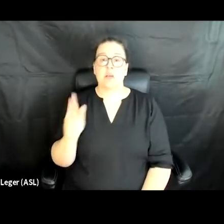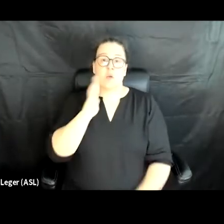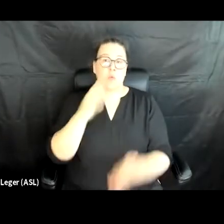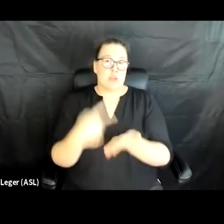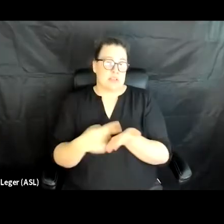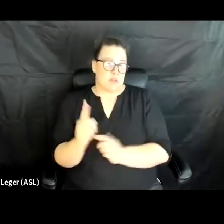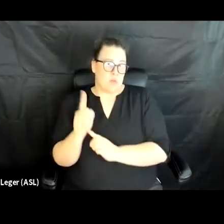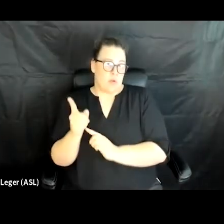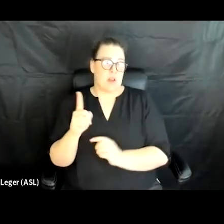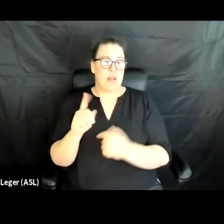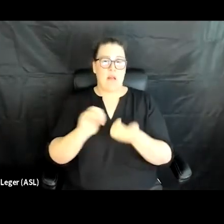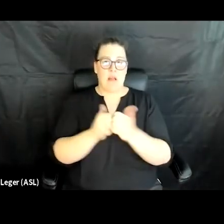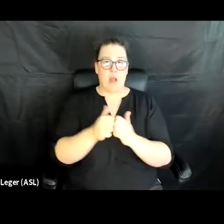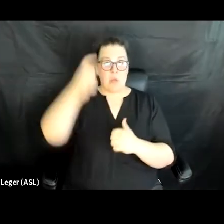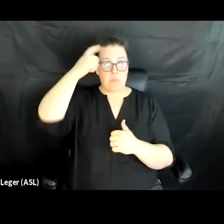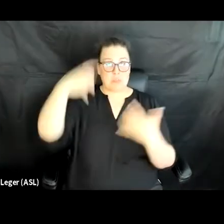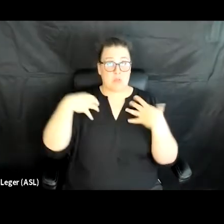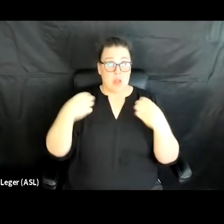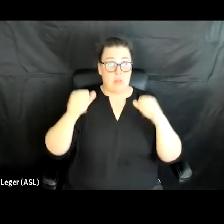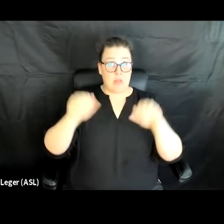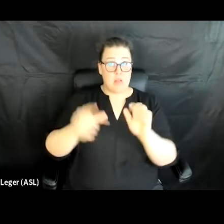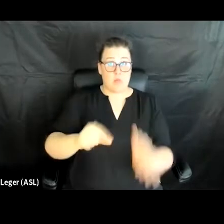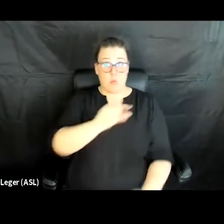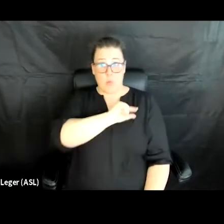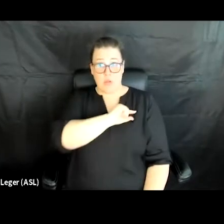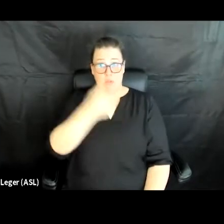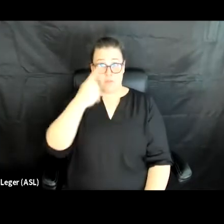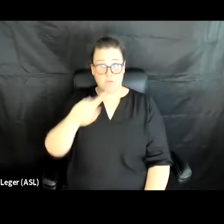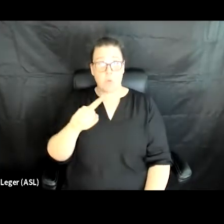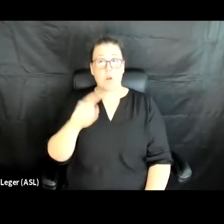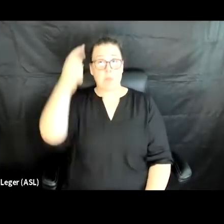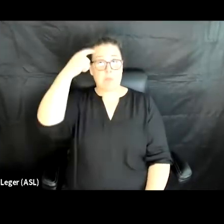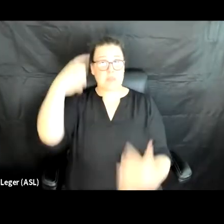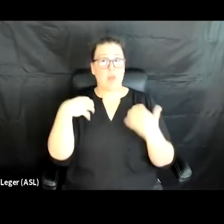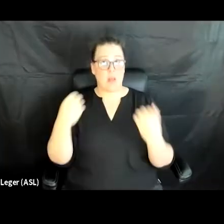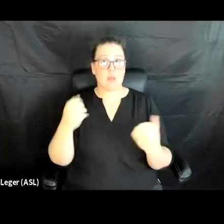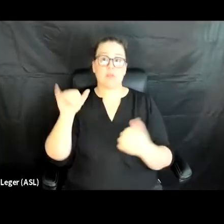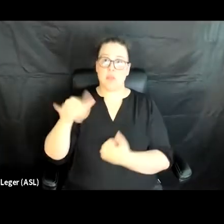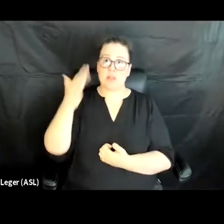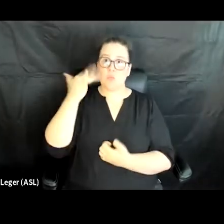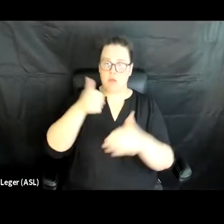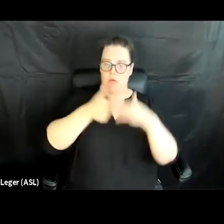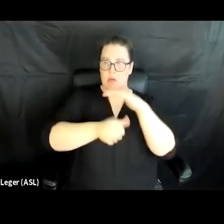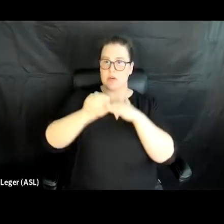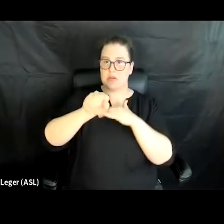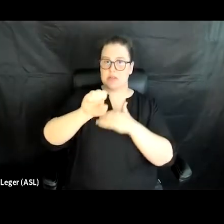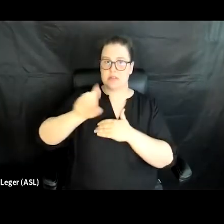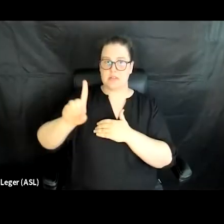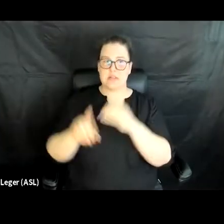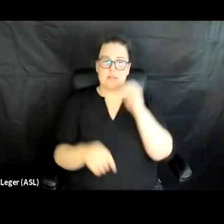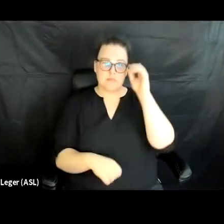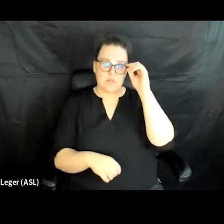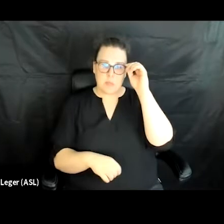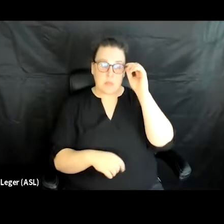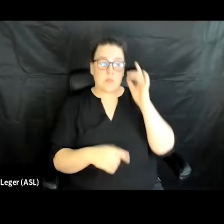can qualify as disabilities, which is why this topic falls within the scope of SEED's work. SEED does this work in a variety